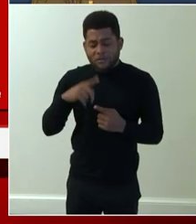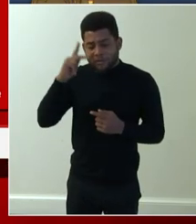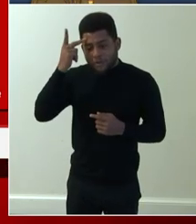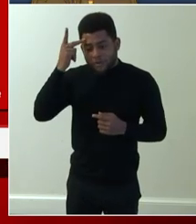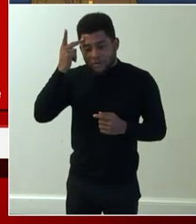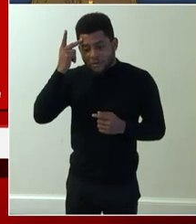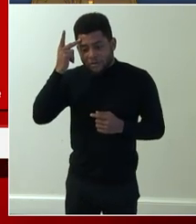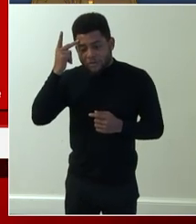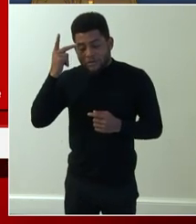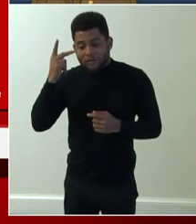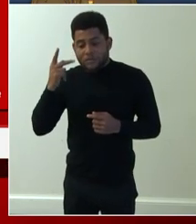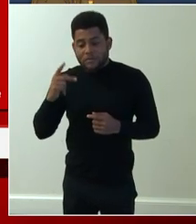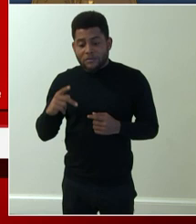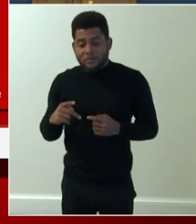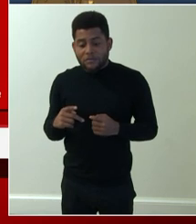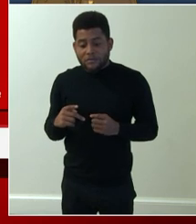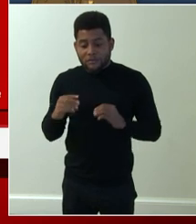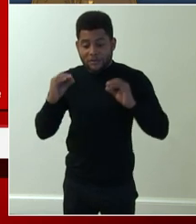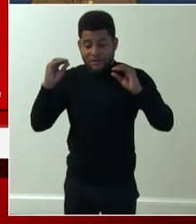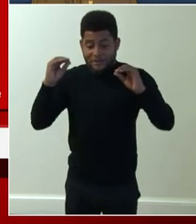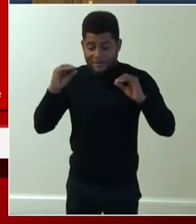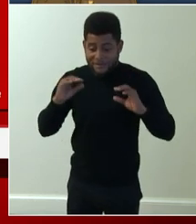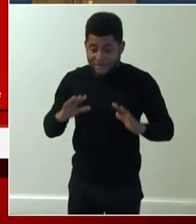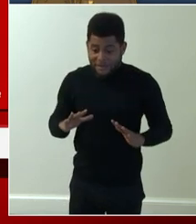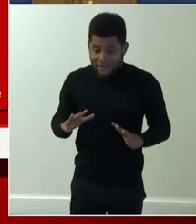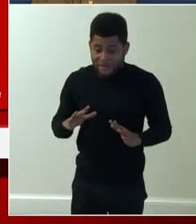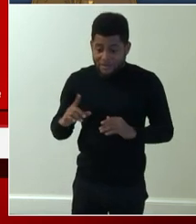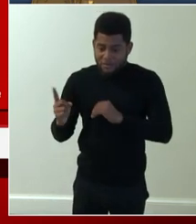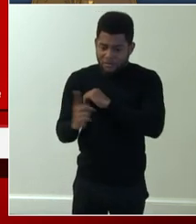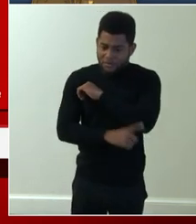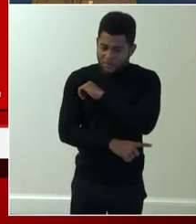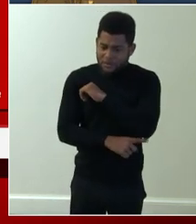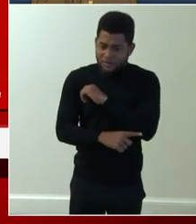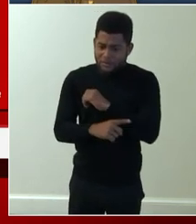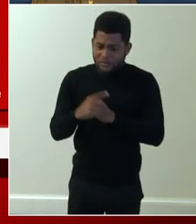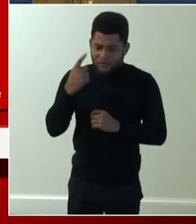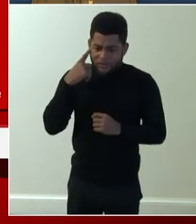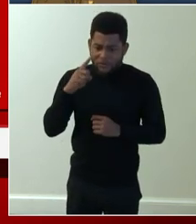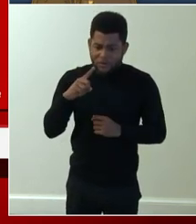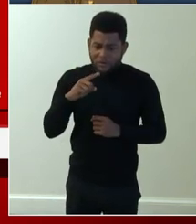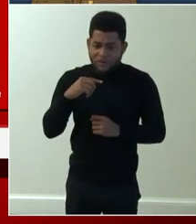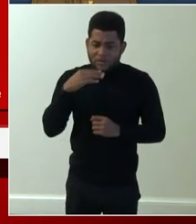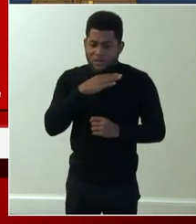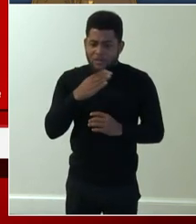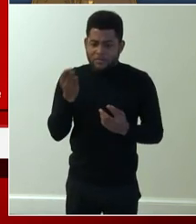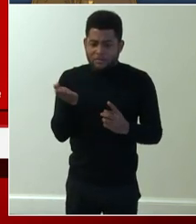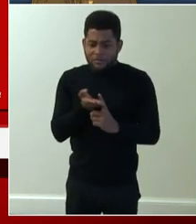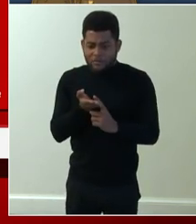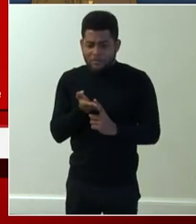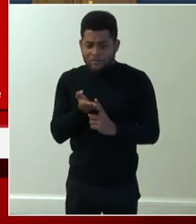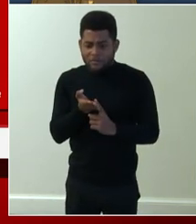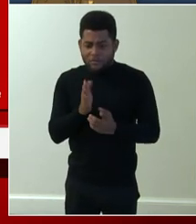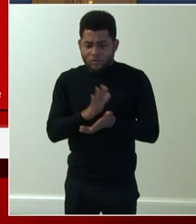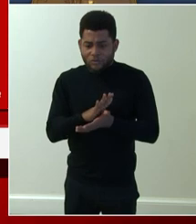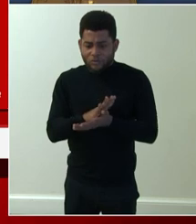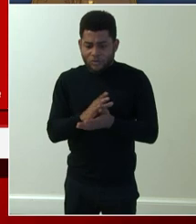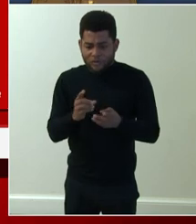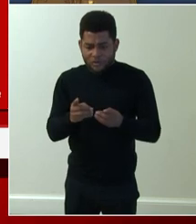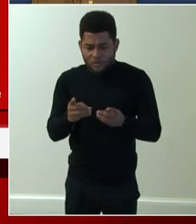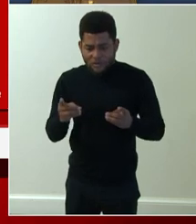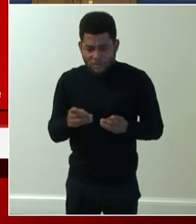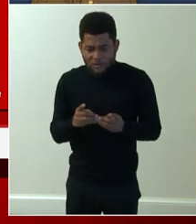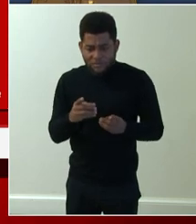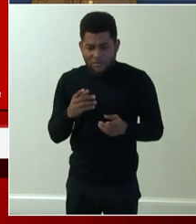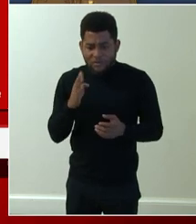and convicted in 2013 of defrauding another school district. That seems like a sort of a flag of bad behavior. How is it she